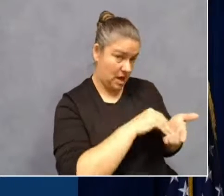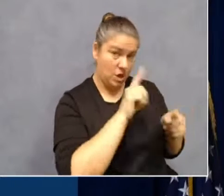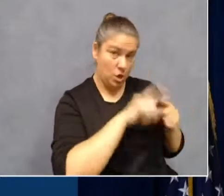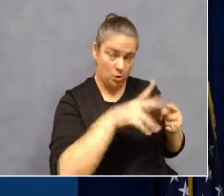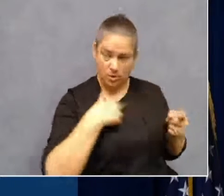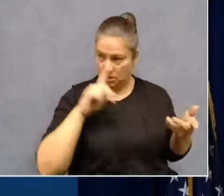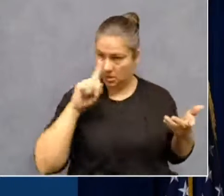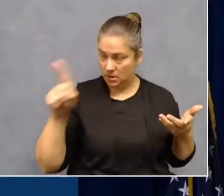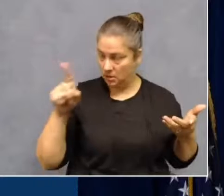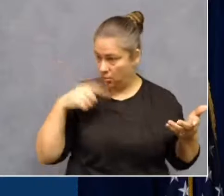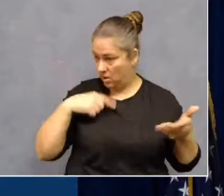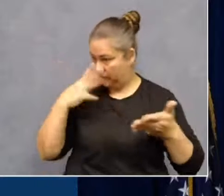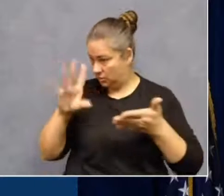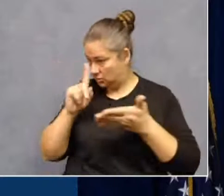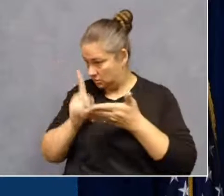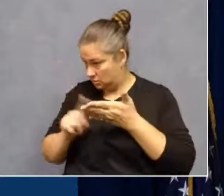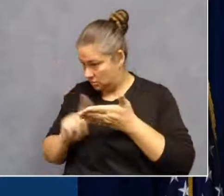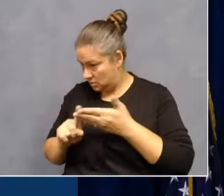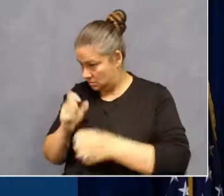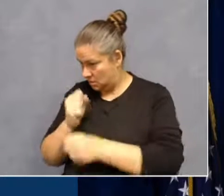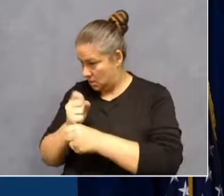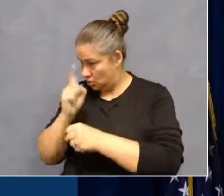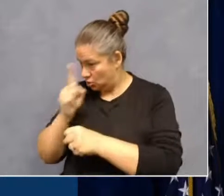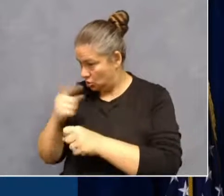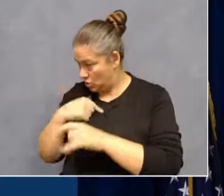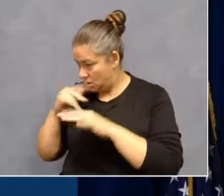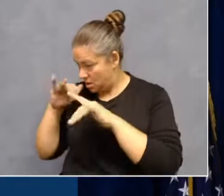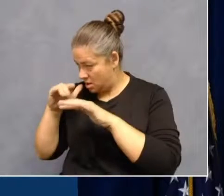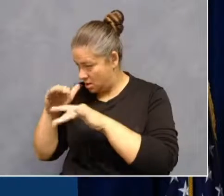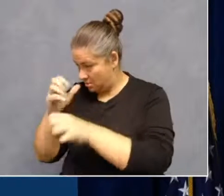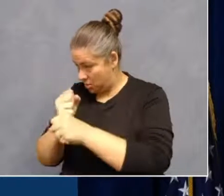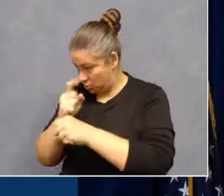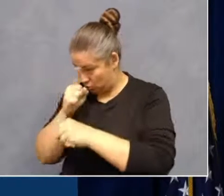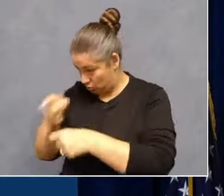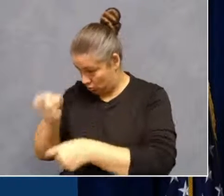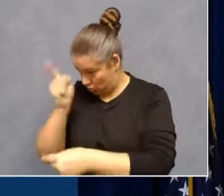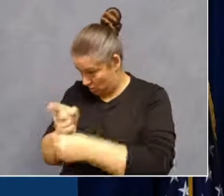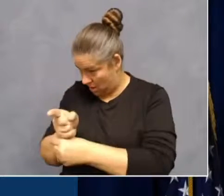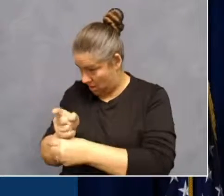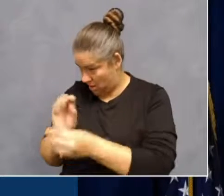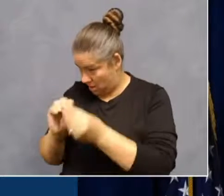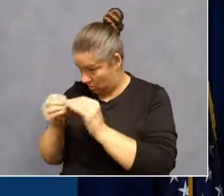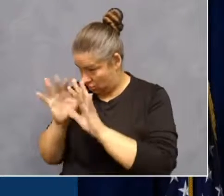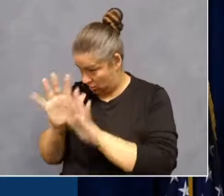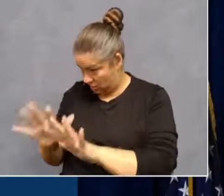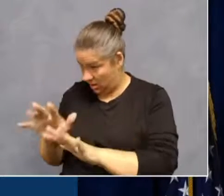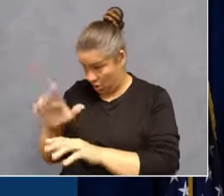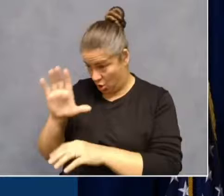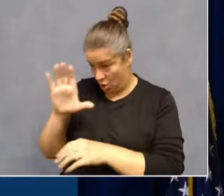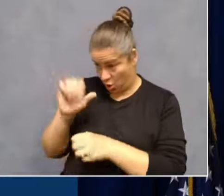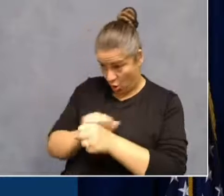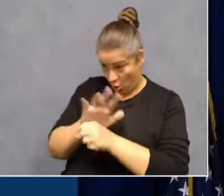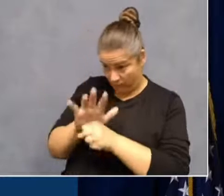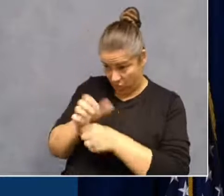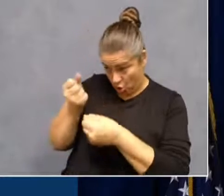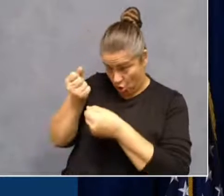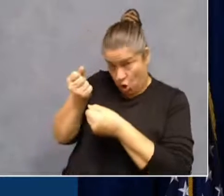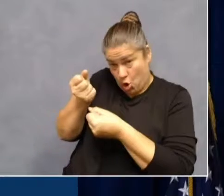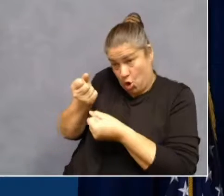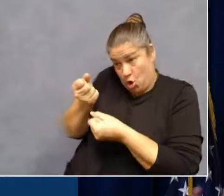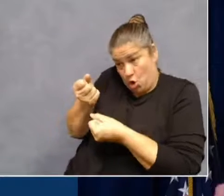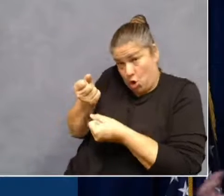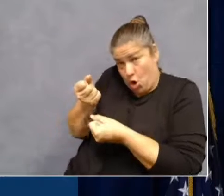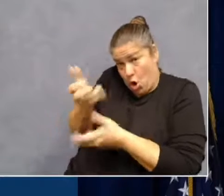public health officials. We do more work to ensure that COVID-19 was a contributing factor than just about any other state, and we follow